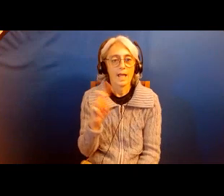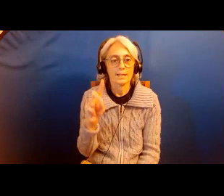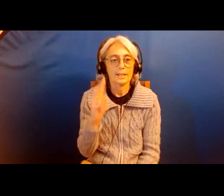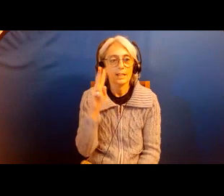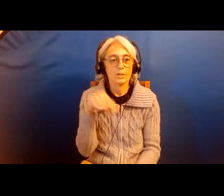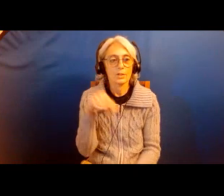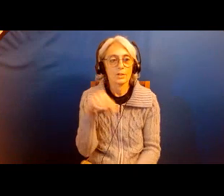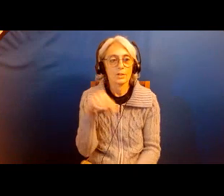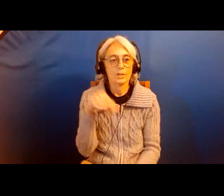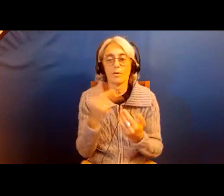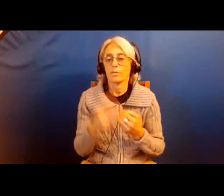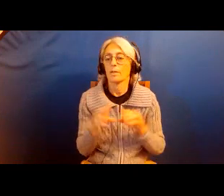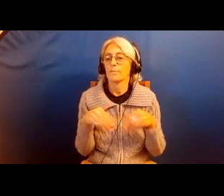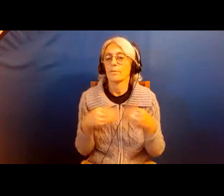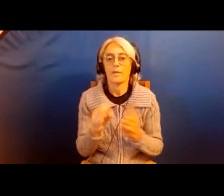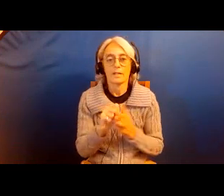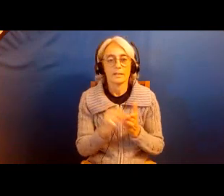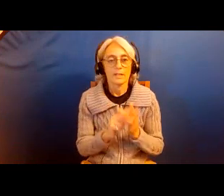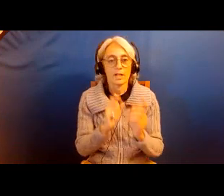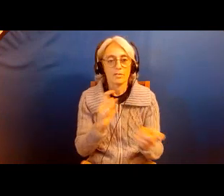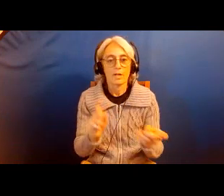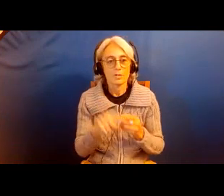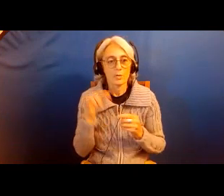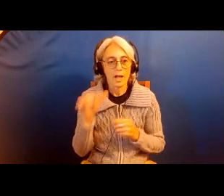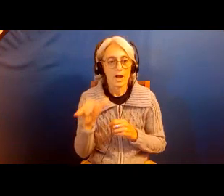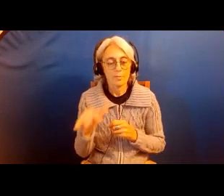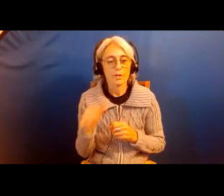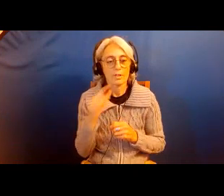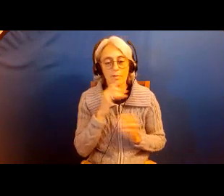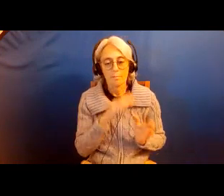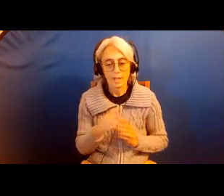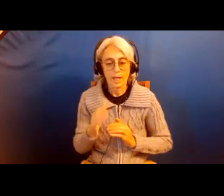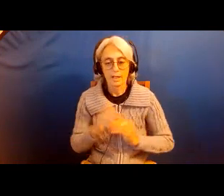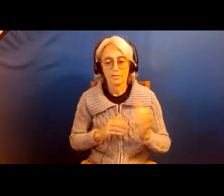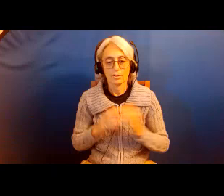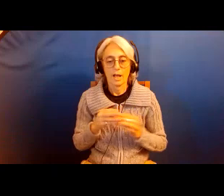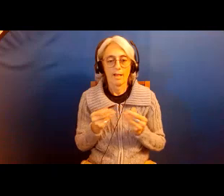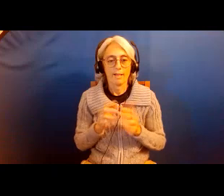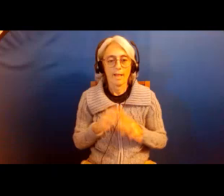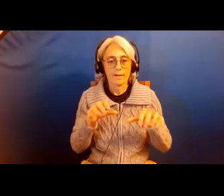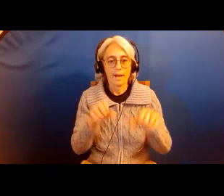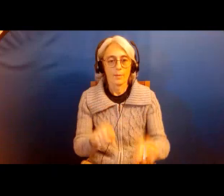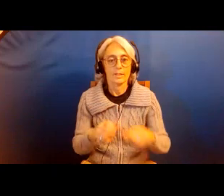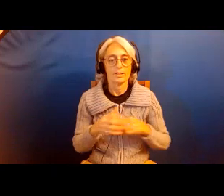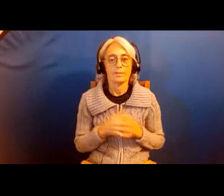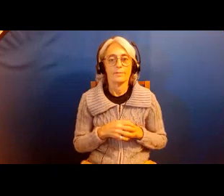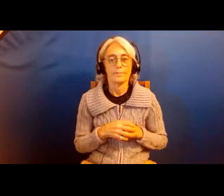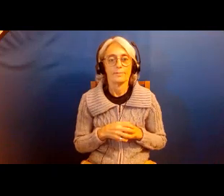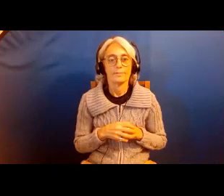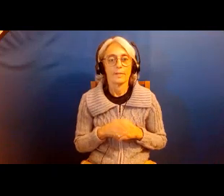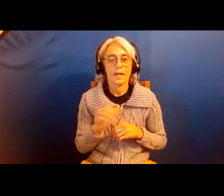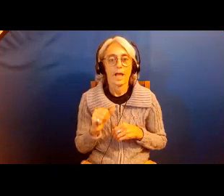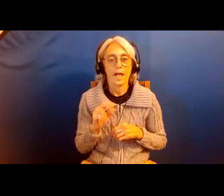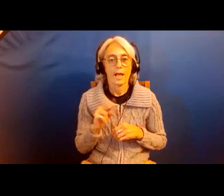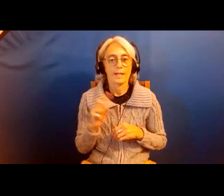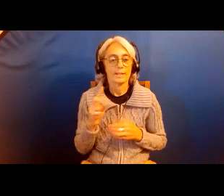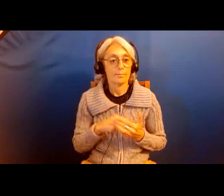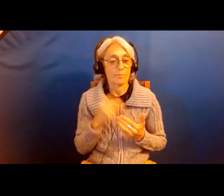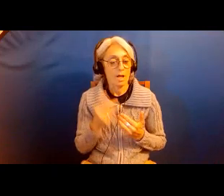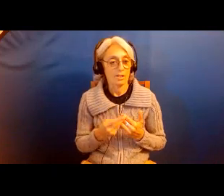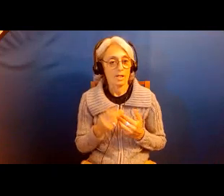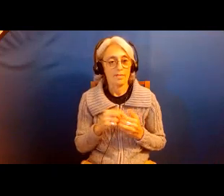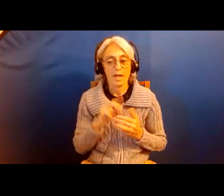providing state grants to airports for planning, construction, and land acquisition. Each A&D project program is